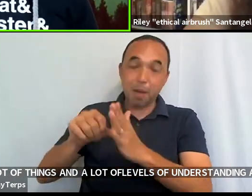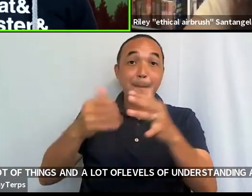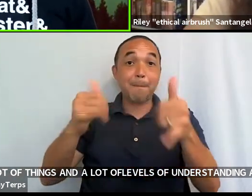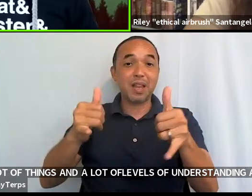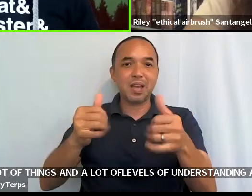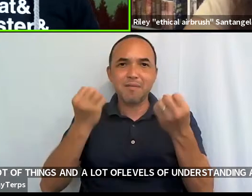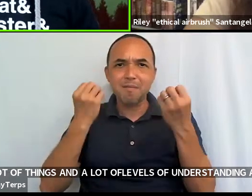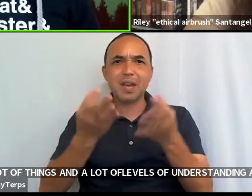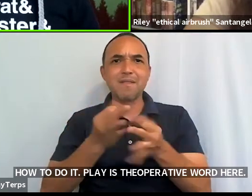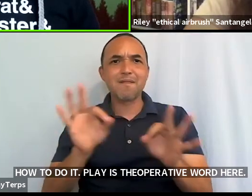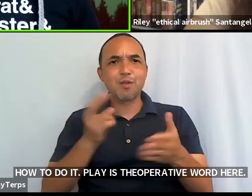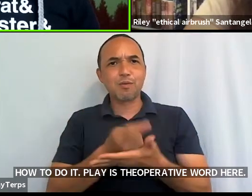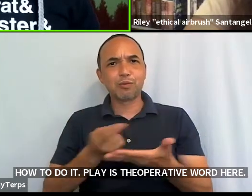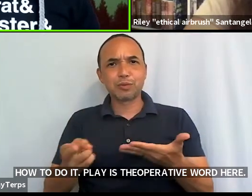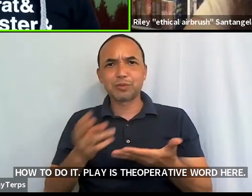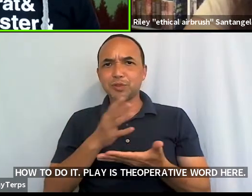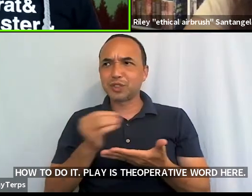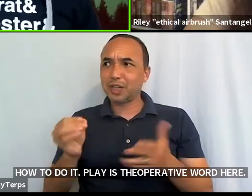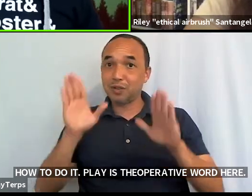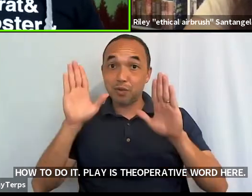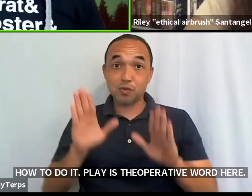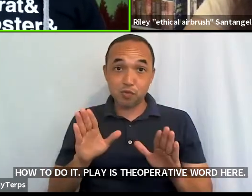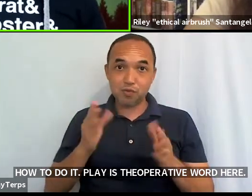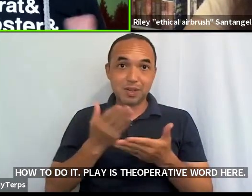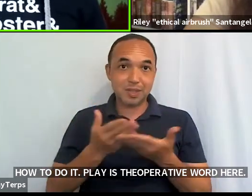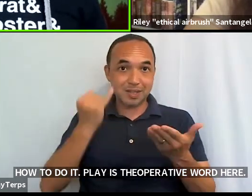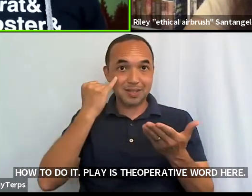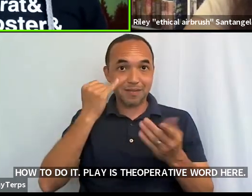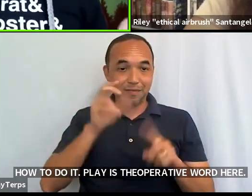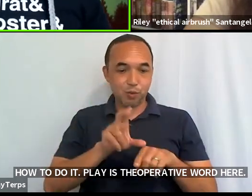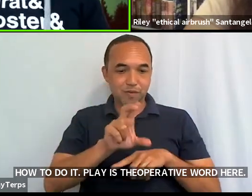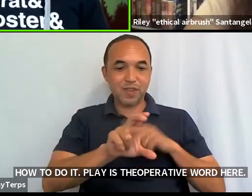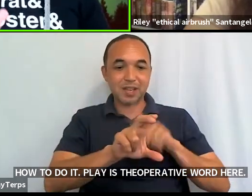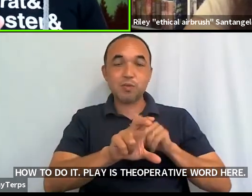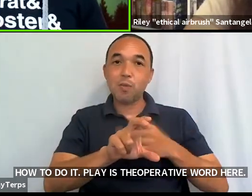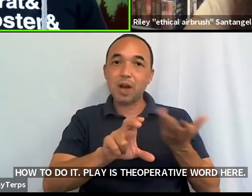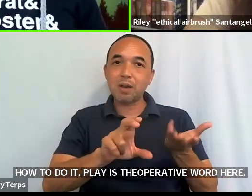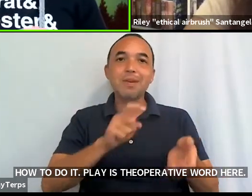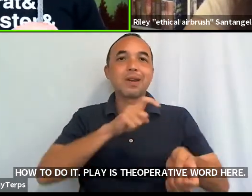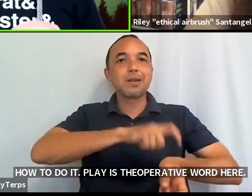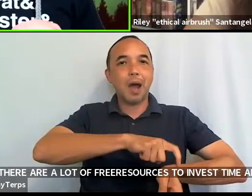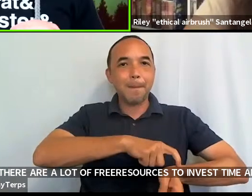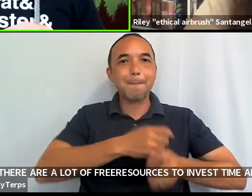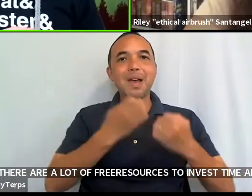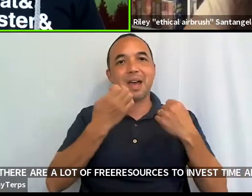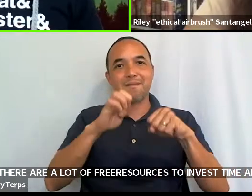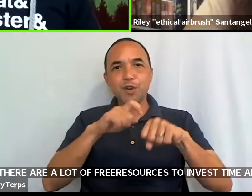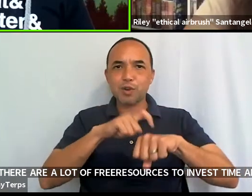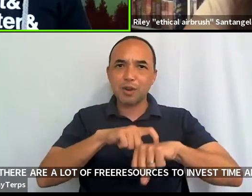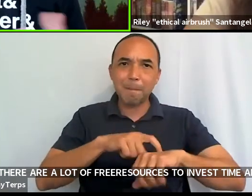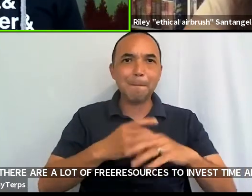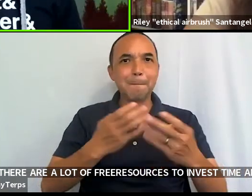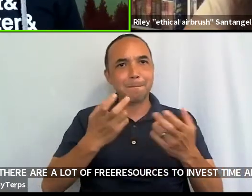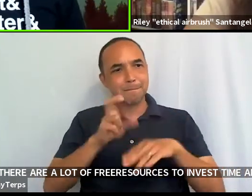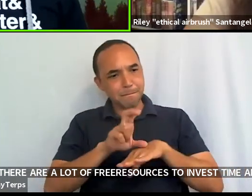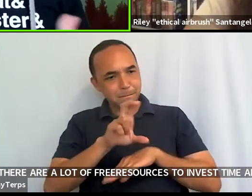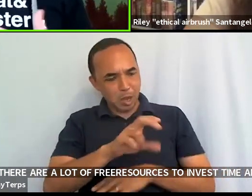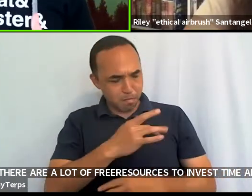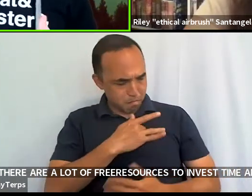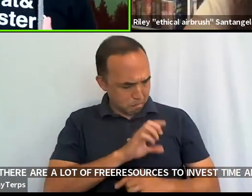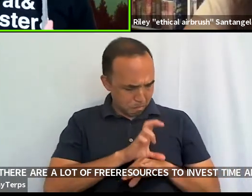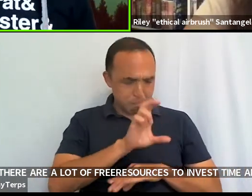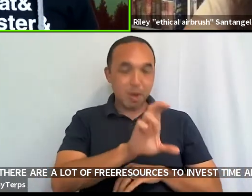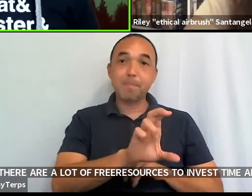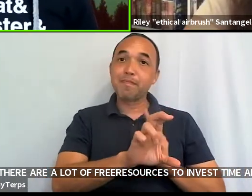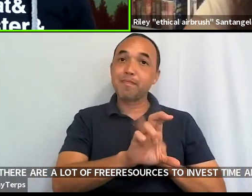lot of great things if you invest in time and effort. And there's all sorts of sort